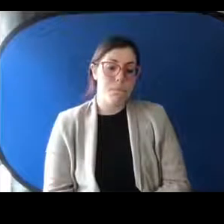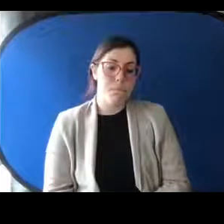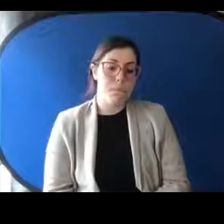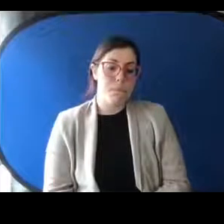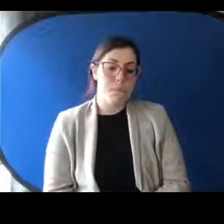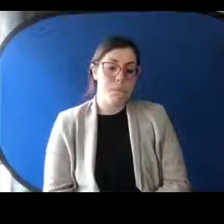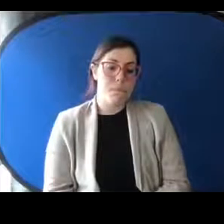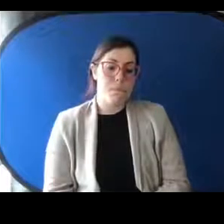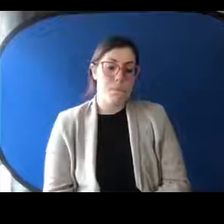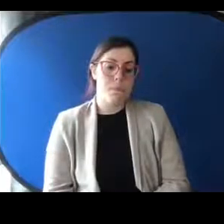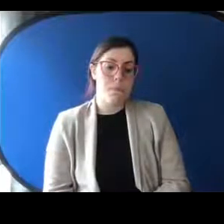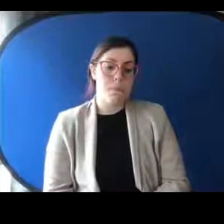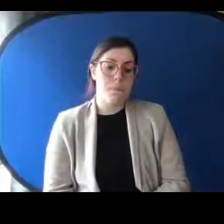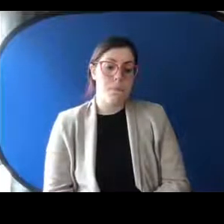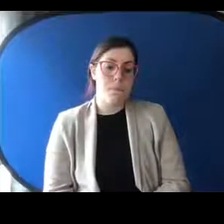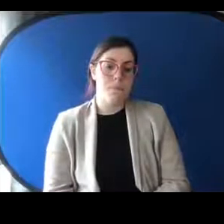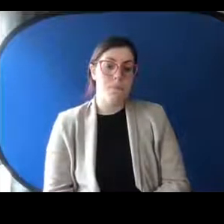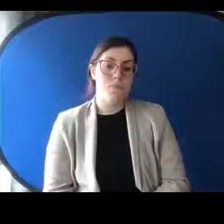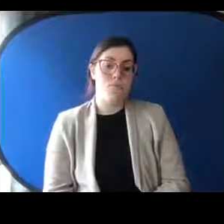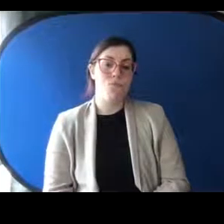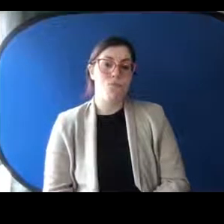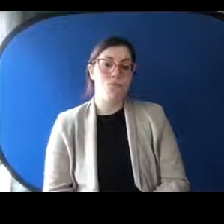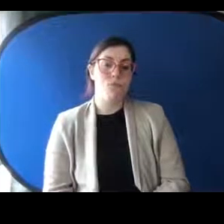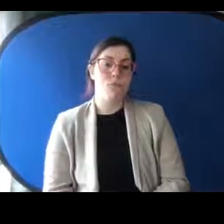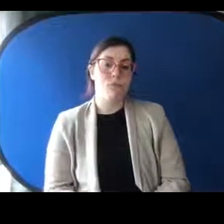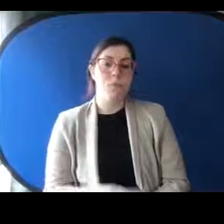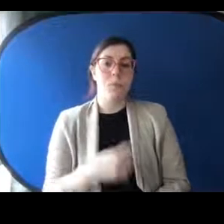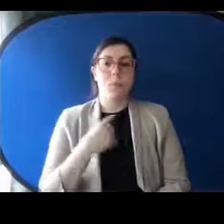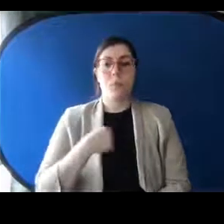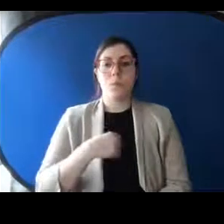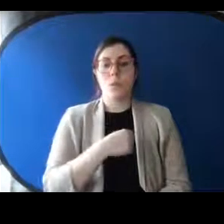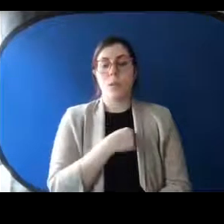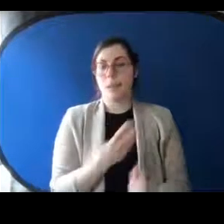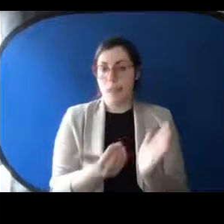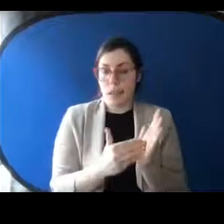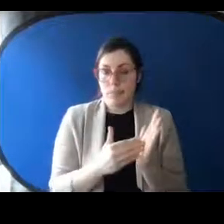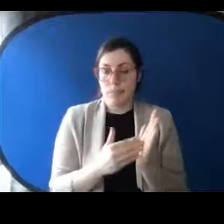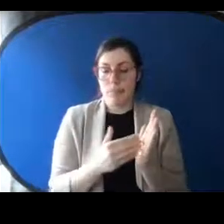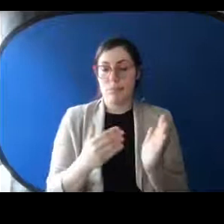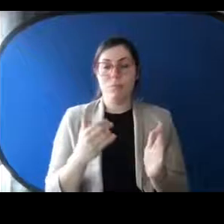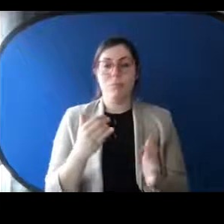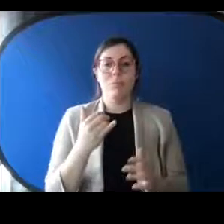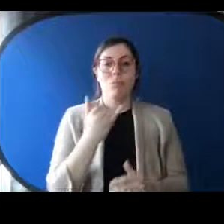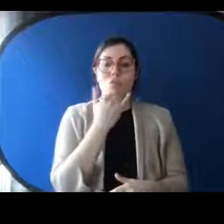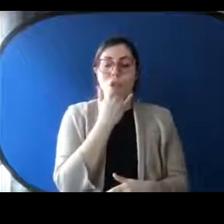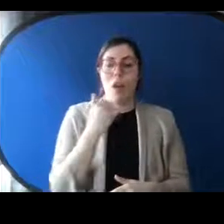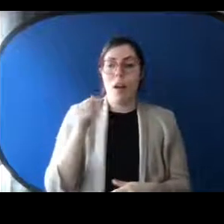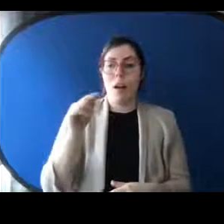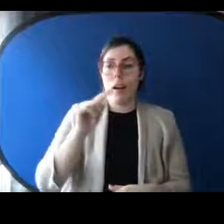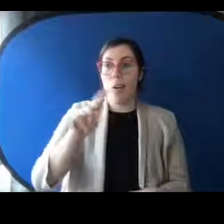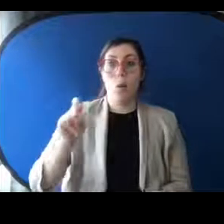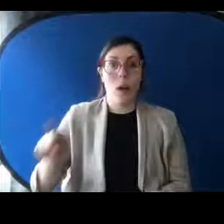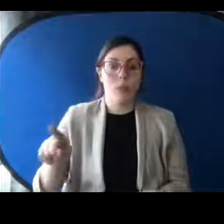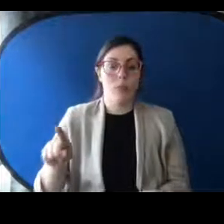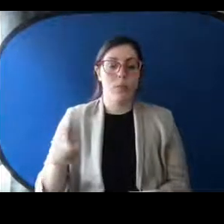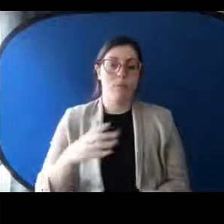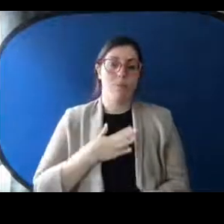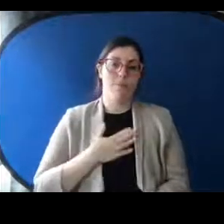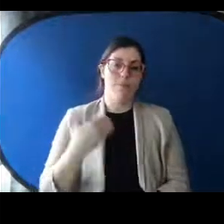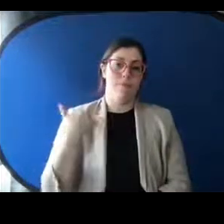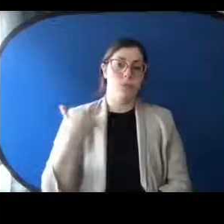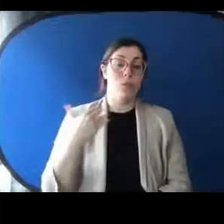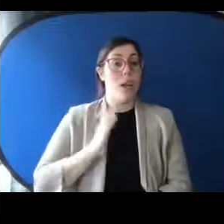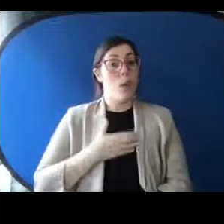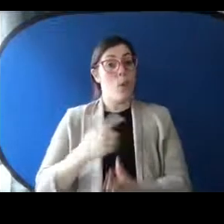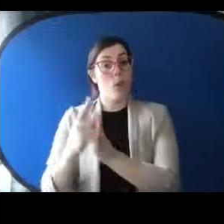with. In effect, we asked the wrong question, and we can't blame the lawyers. They tried their